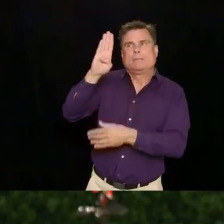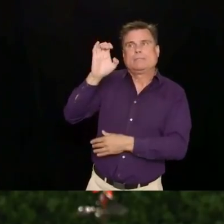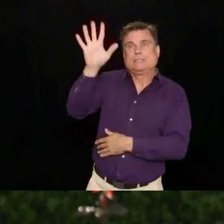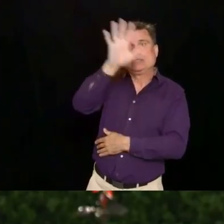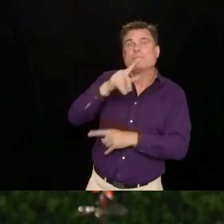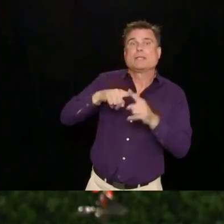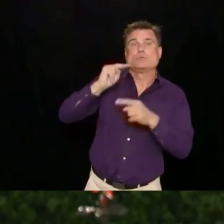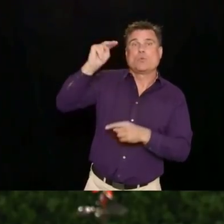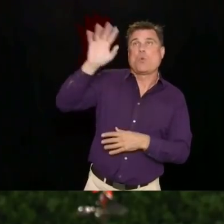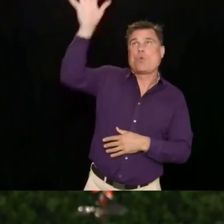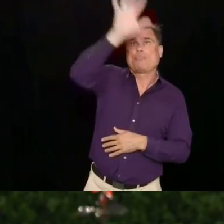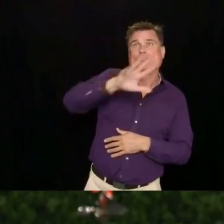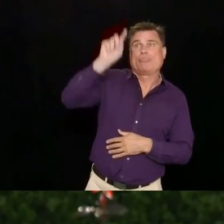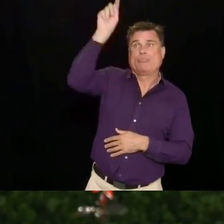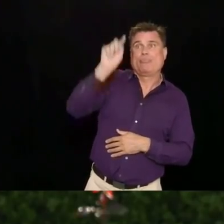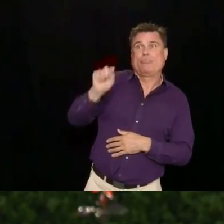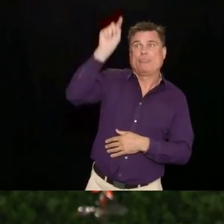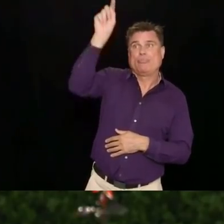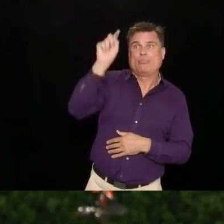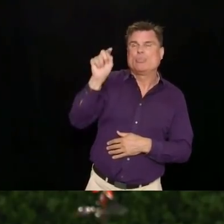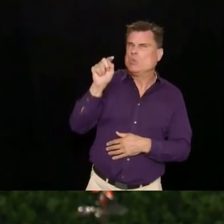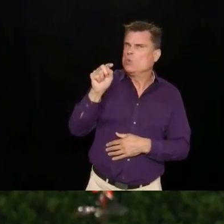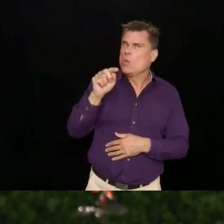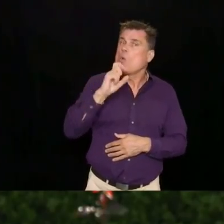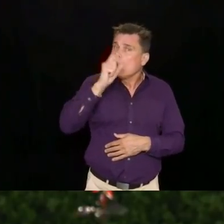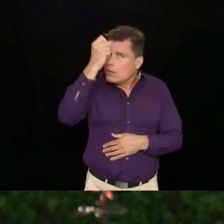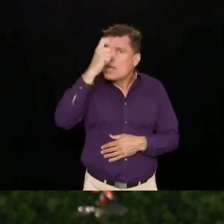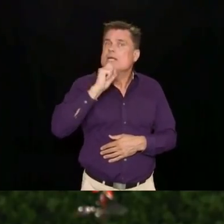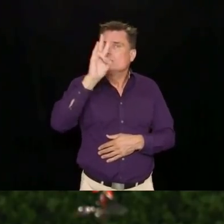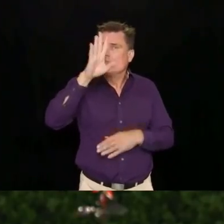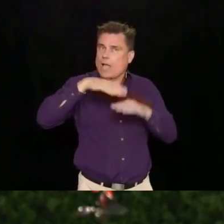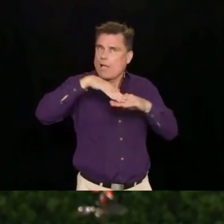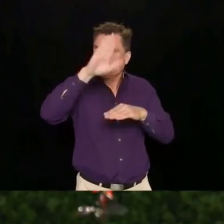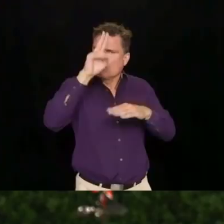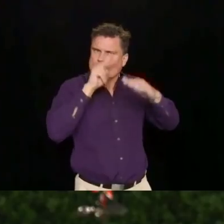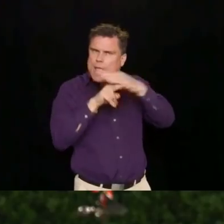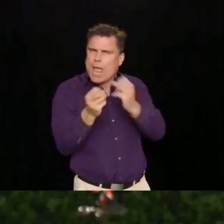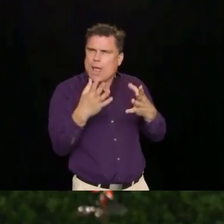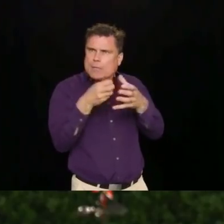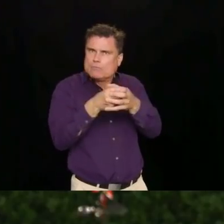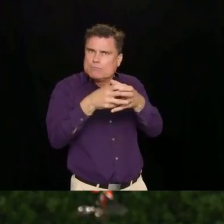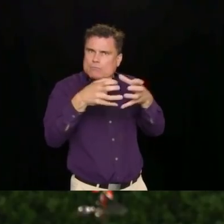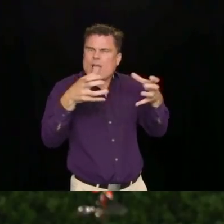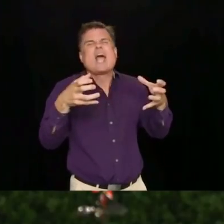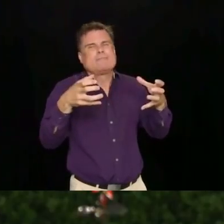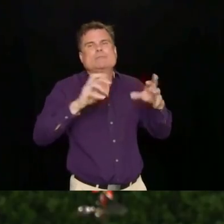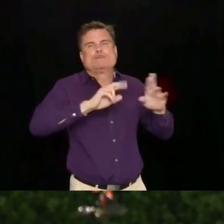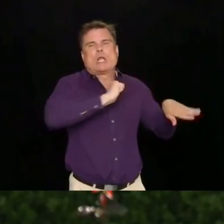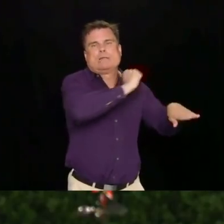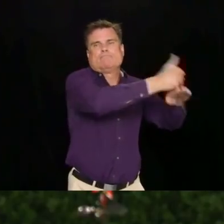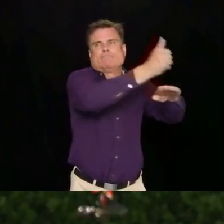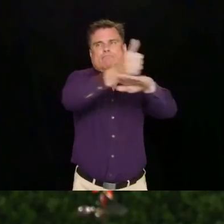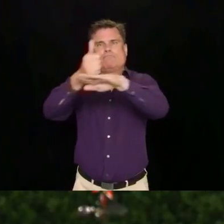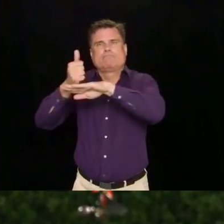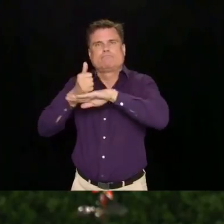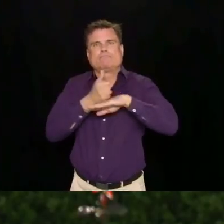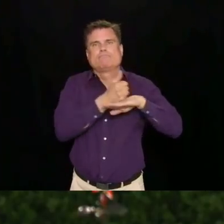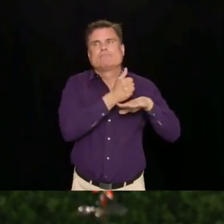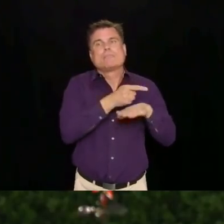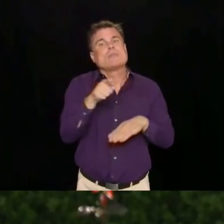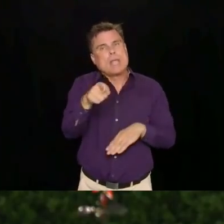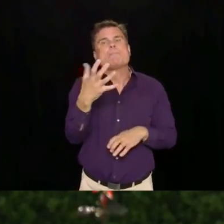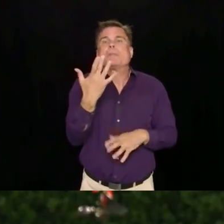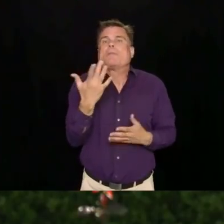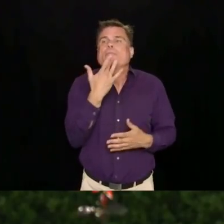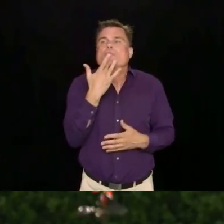by the way, about the growth in the population over 65, but over 75, which is largely the population served by long-term care beds, which is